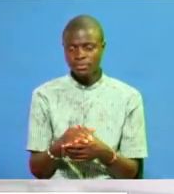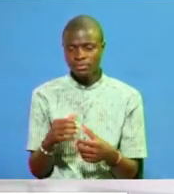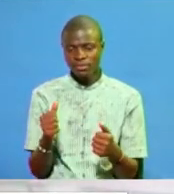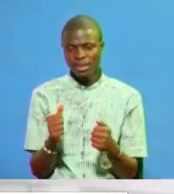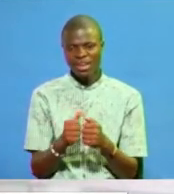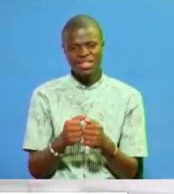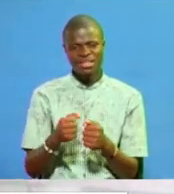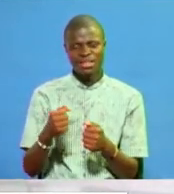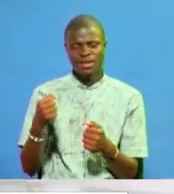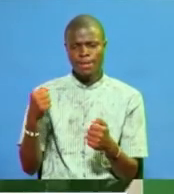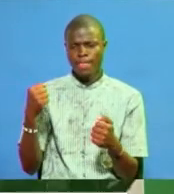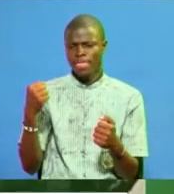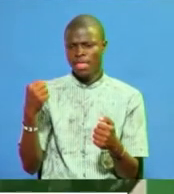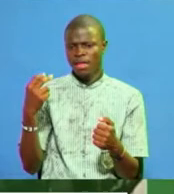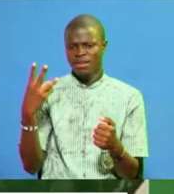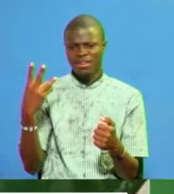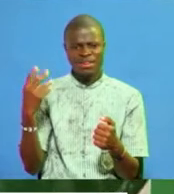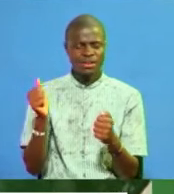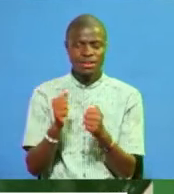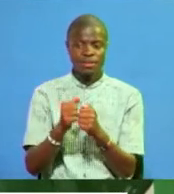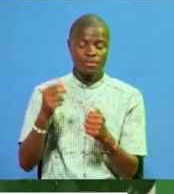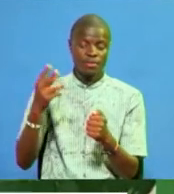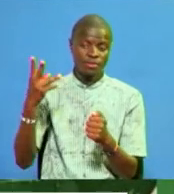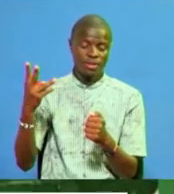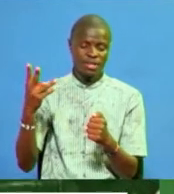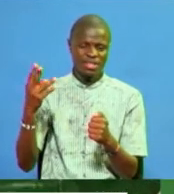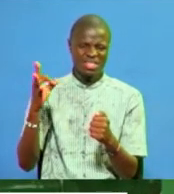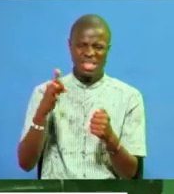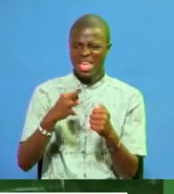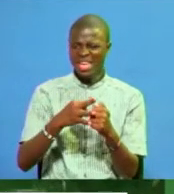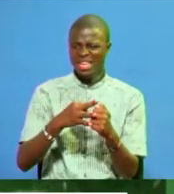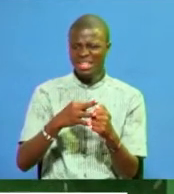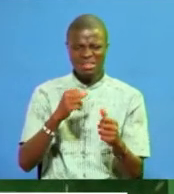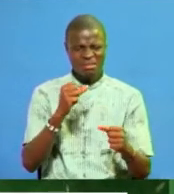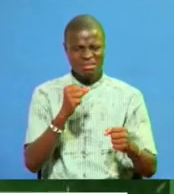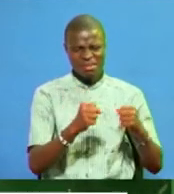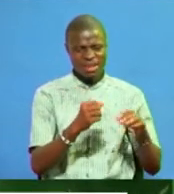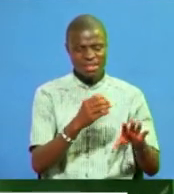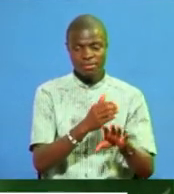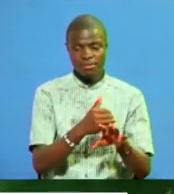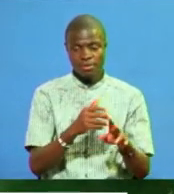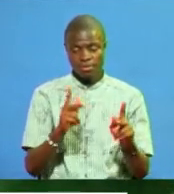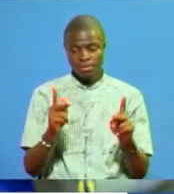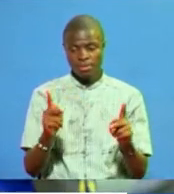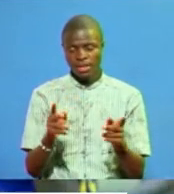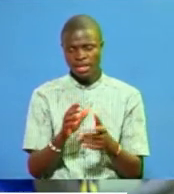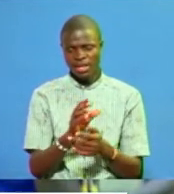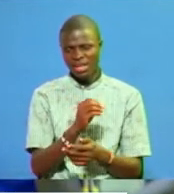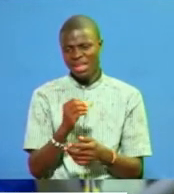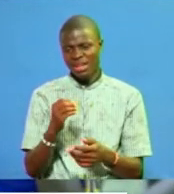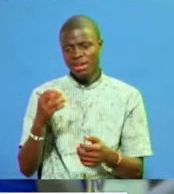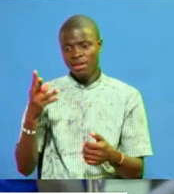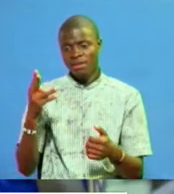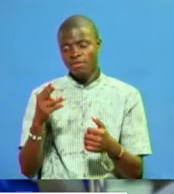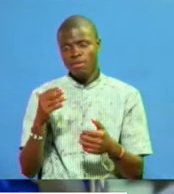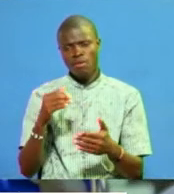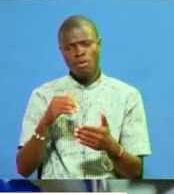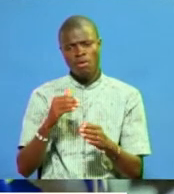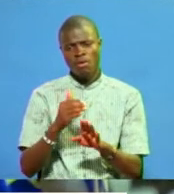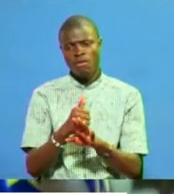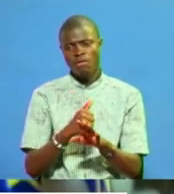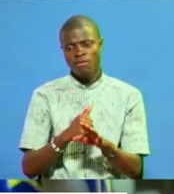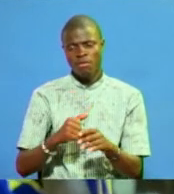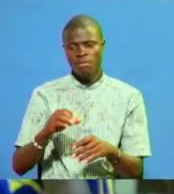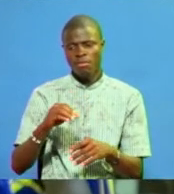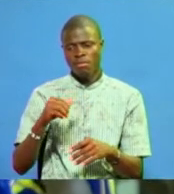8 local-based and 4 foreign-based from the 27 provisional squad that had been named last month by the Kenya